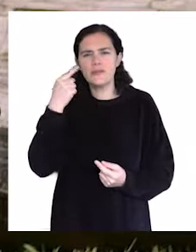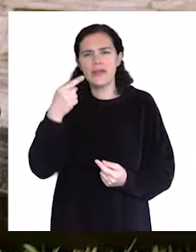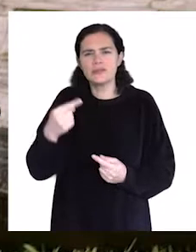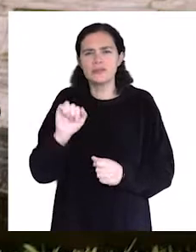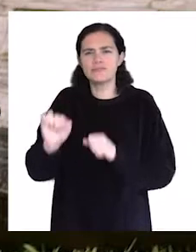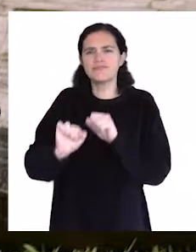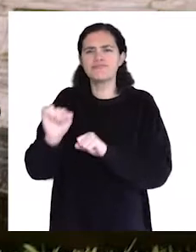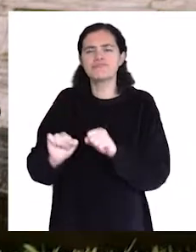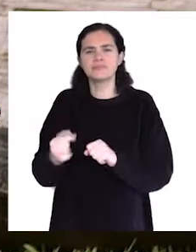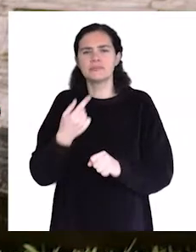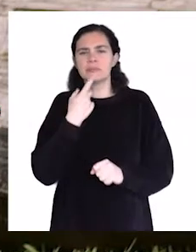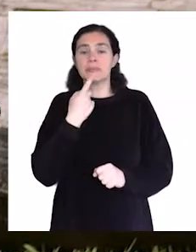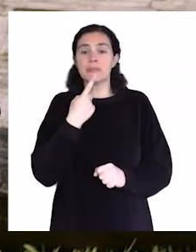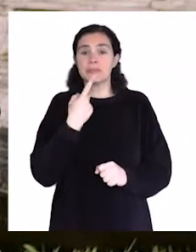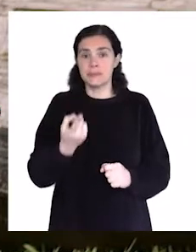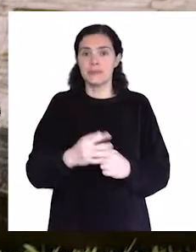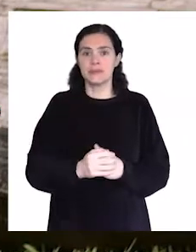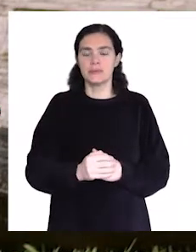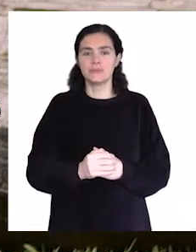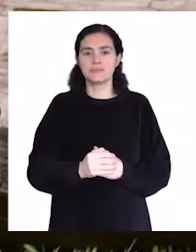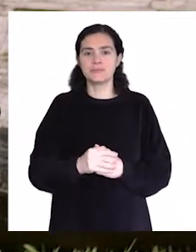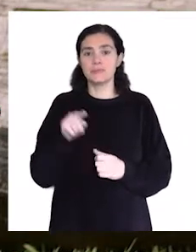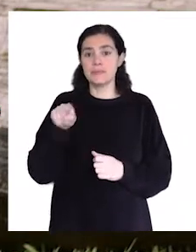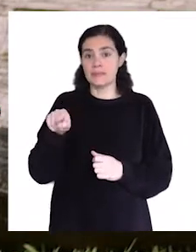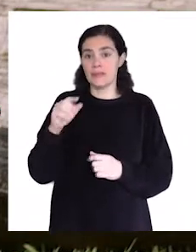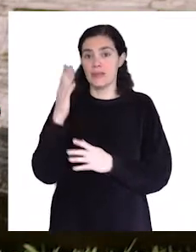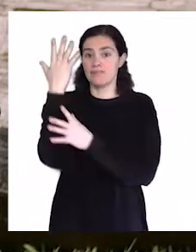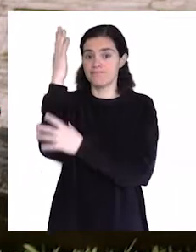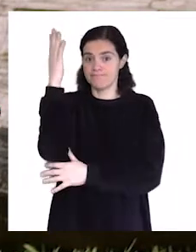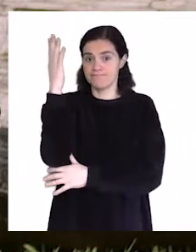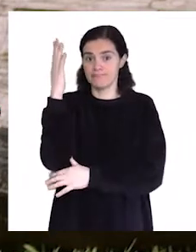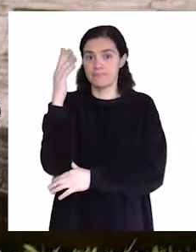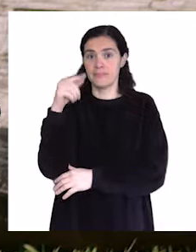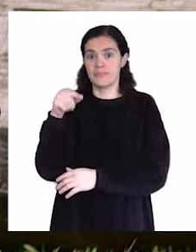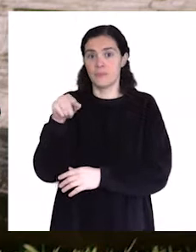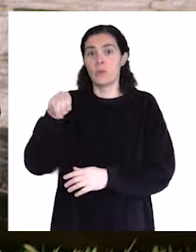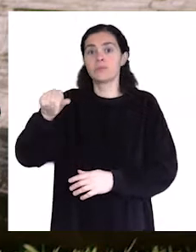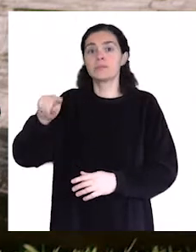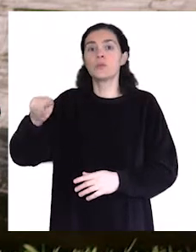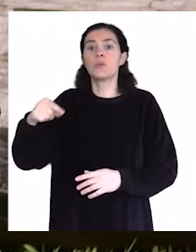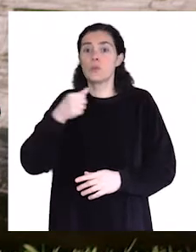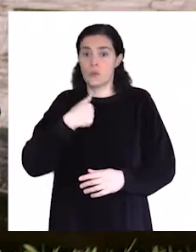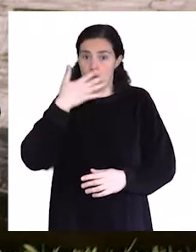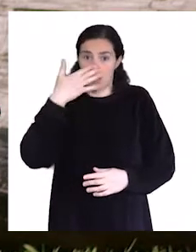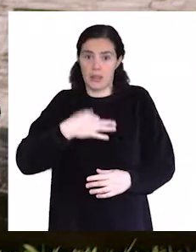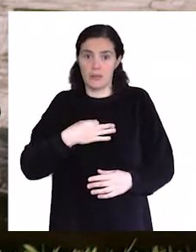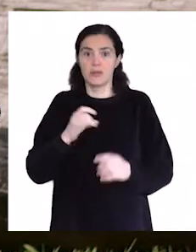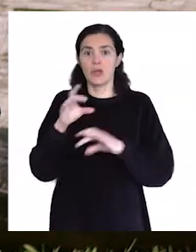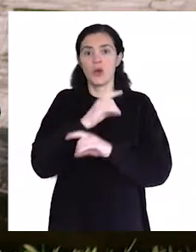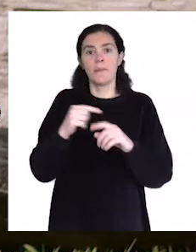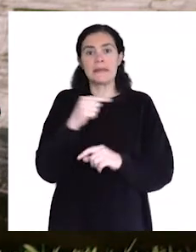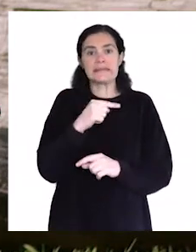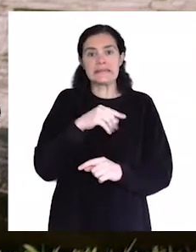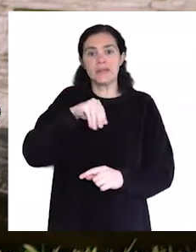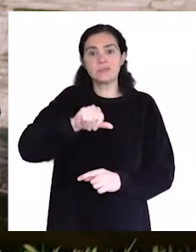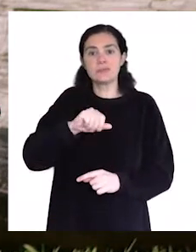their journey and figured out that they came from, I believe,